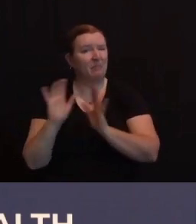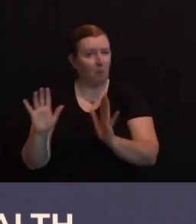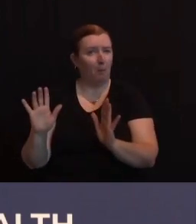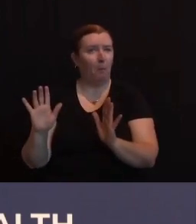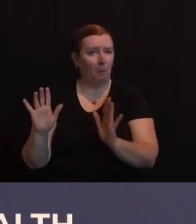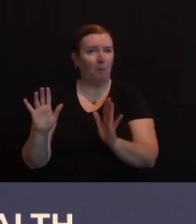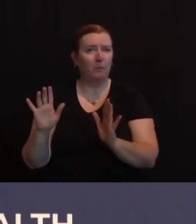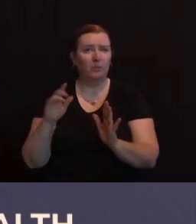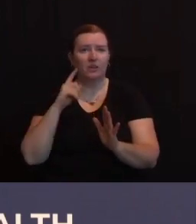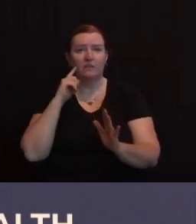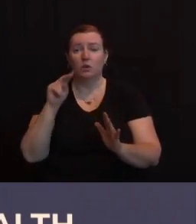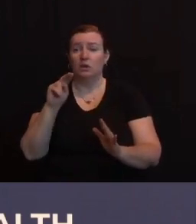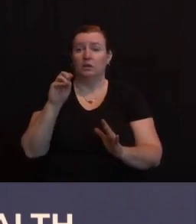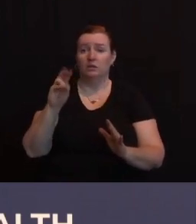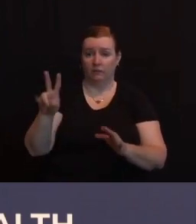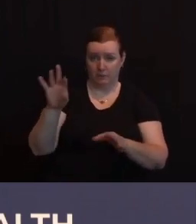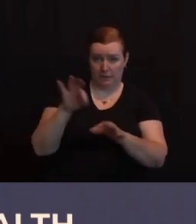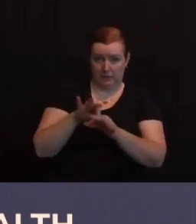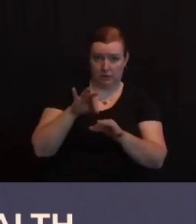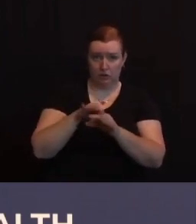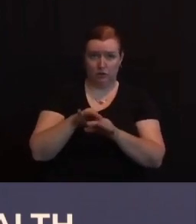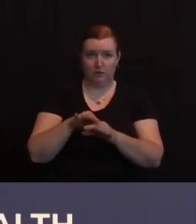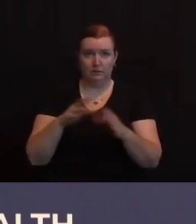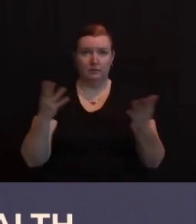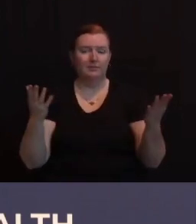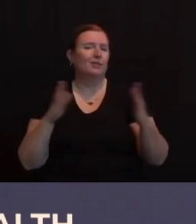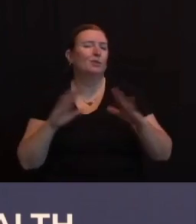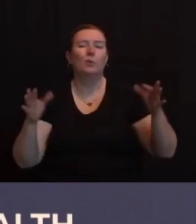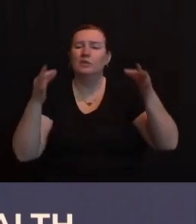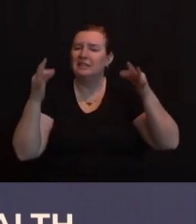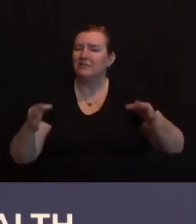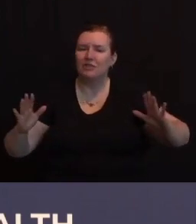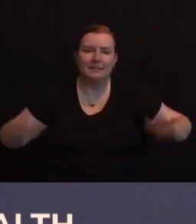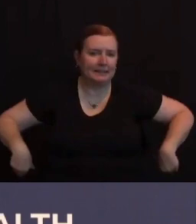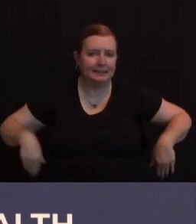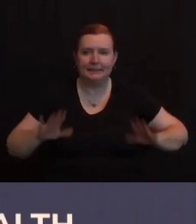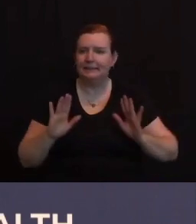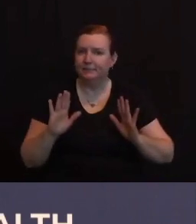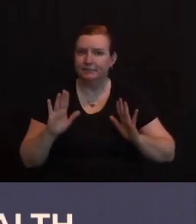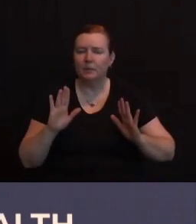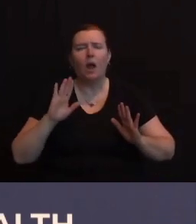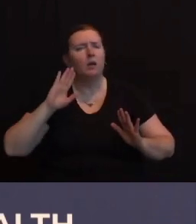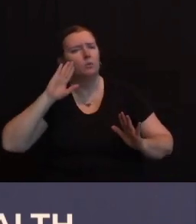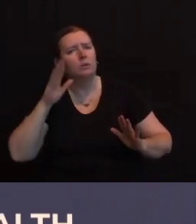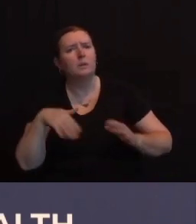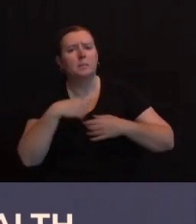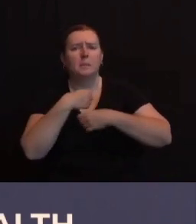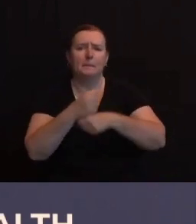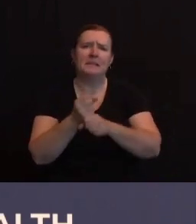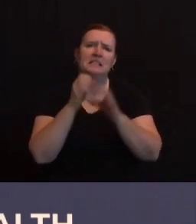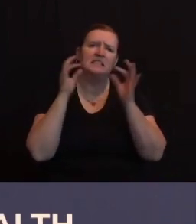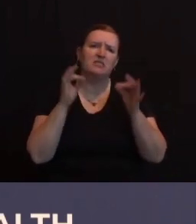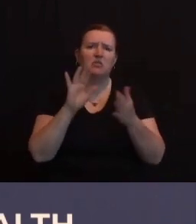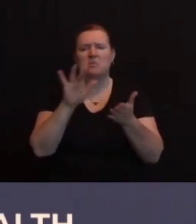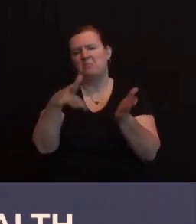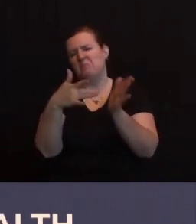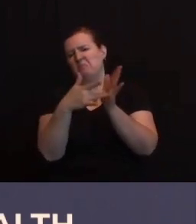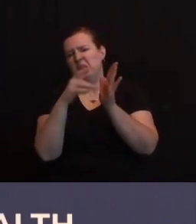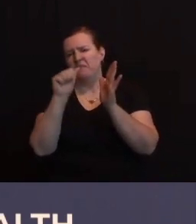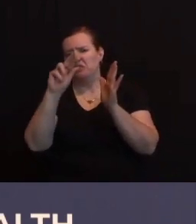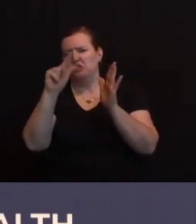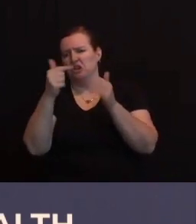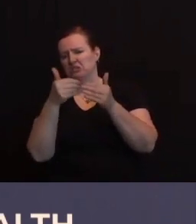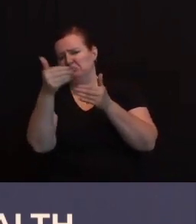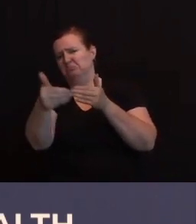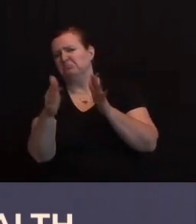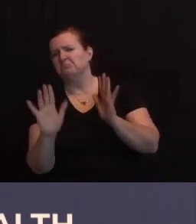will correct me if he disagrees. That's a decision we want to make, I think, probably at latest by the middle of August. And that is